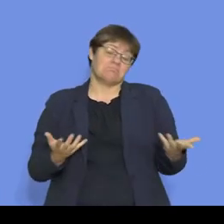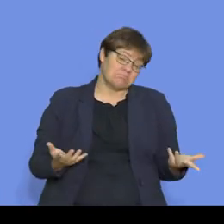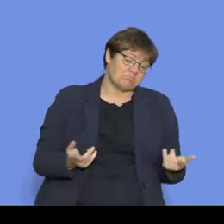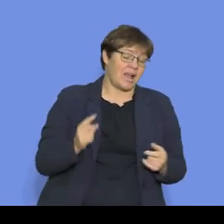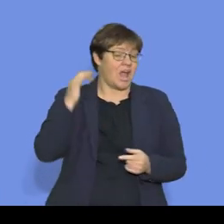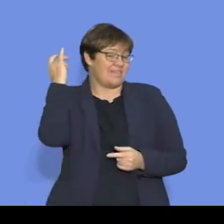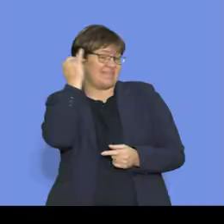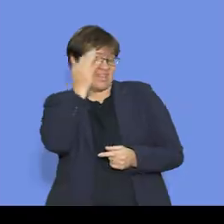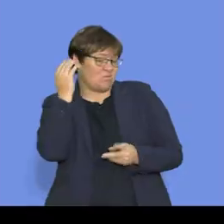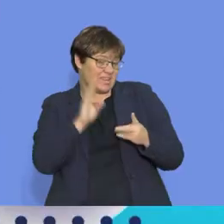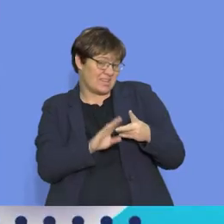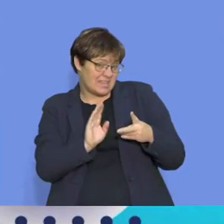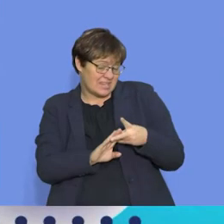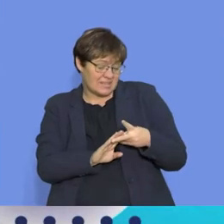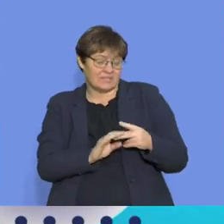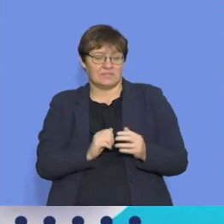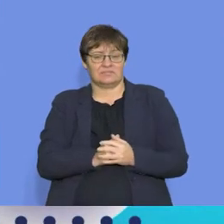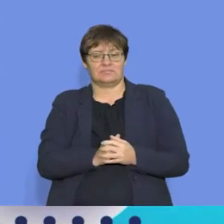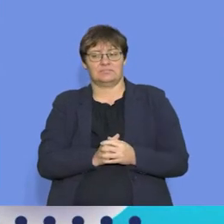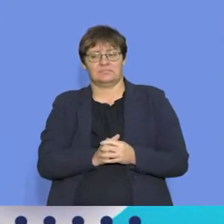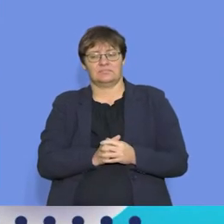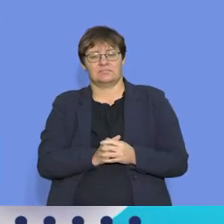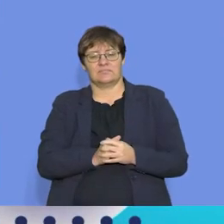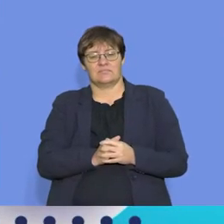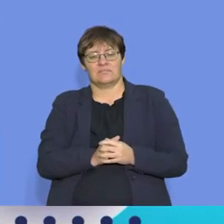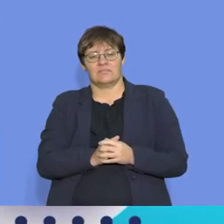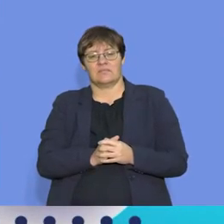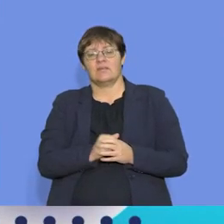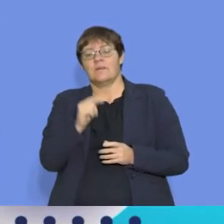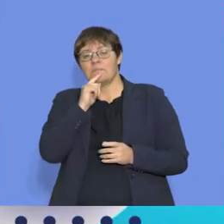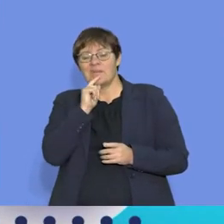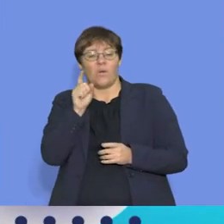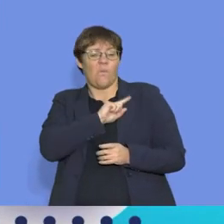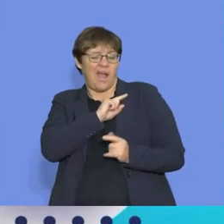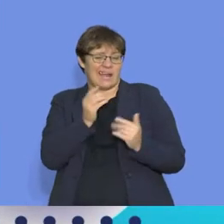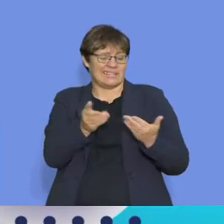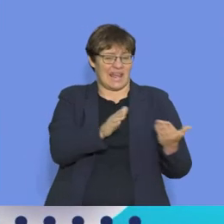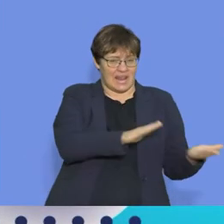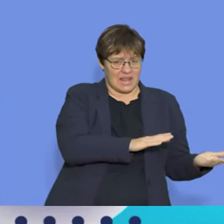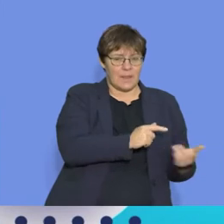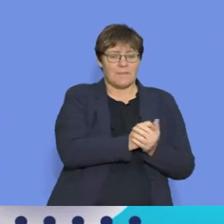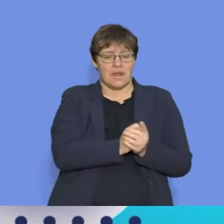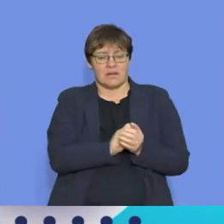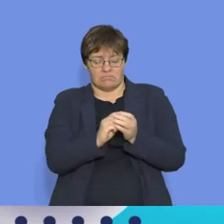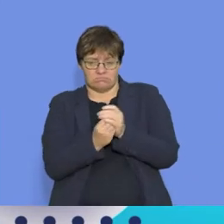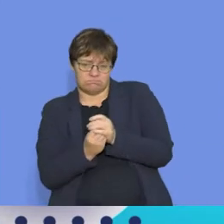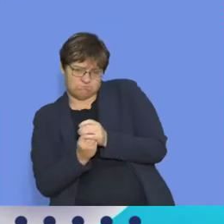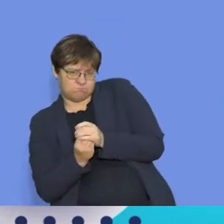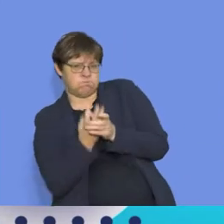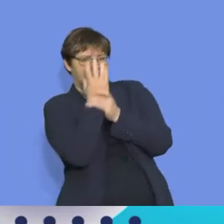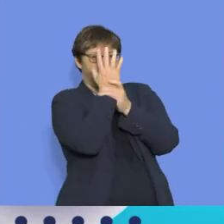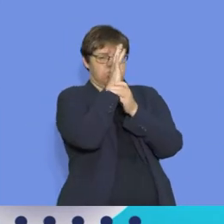Another popular theory that scientists use to explain mass extinctions is